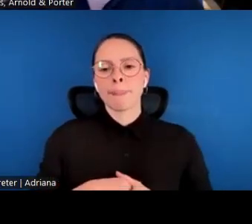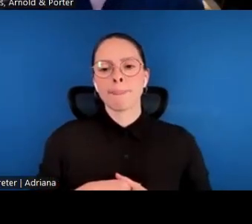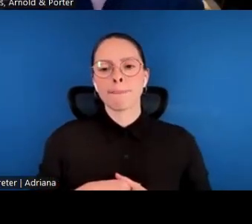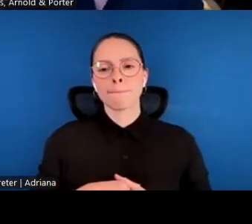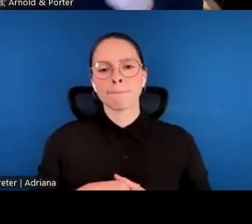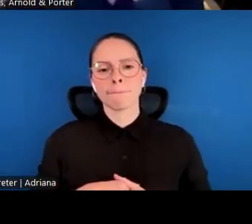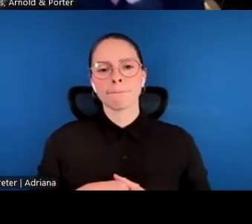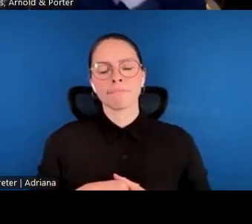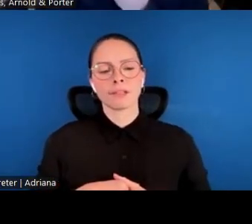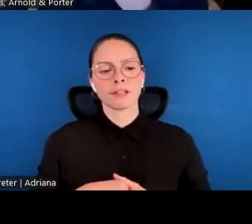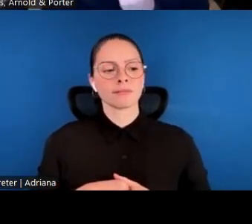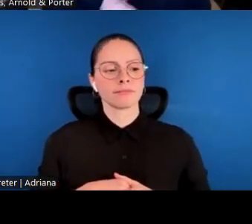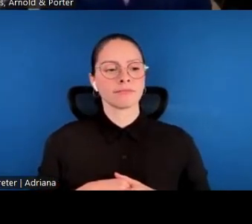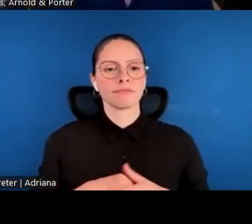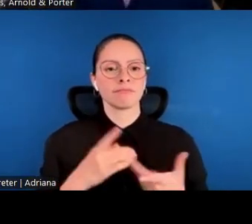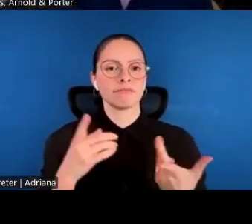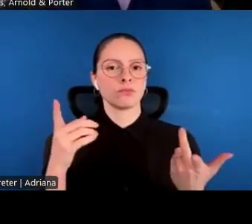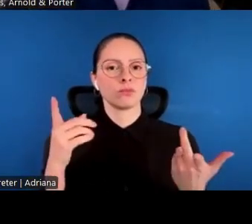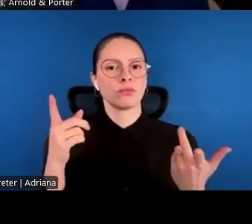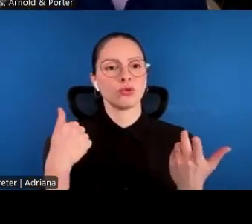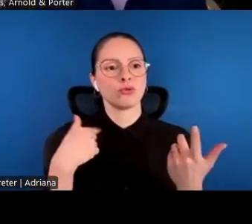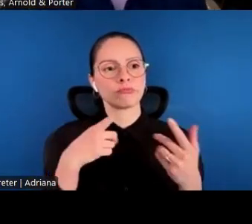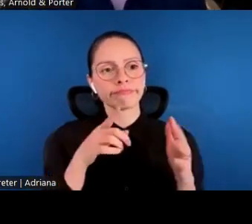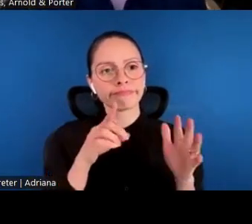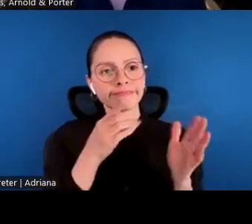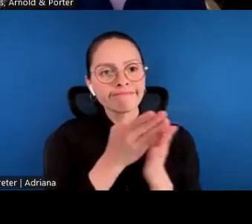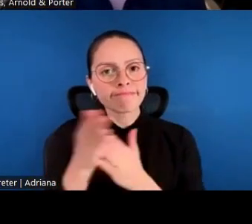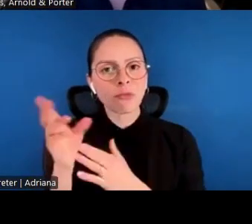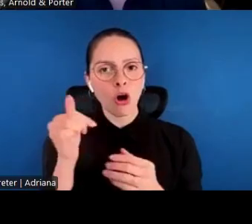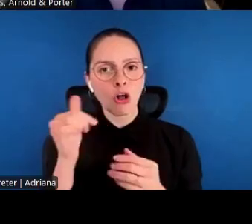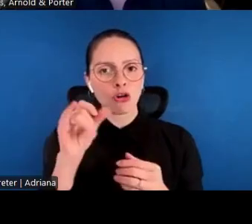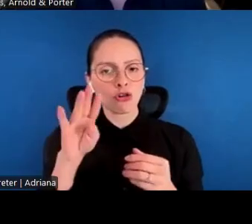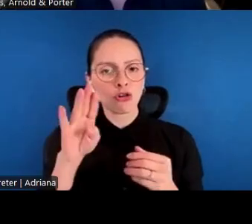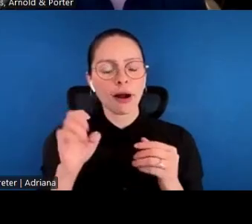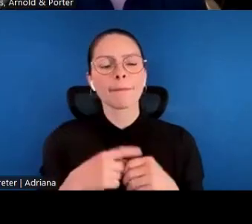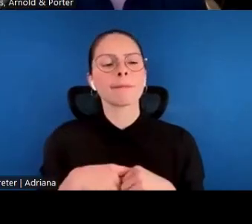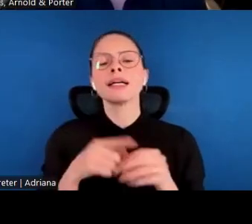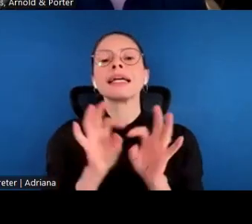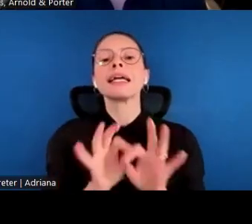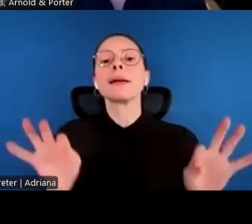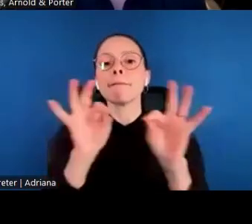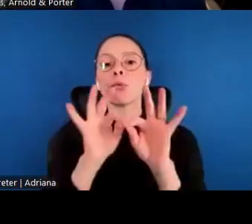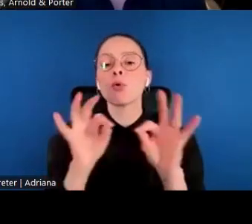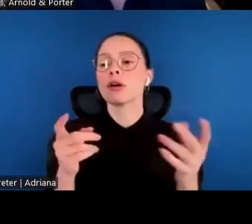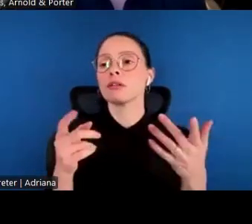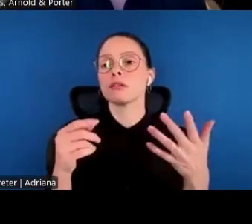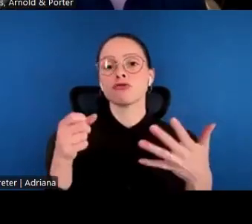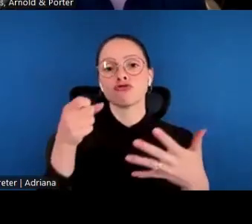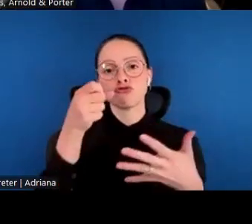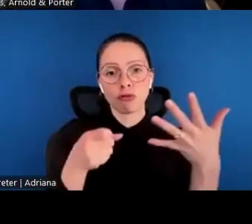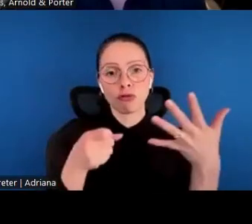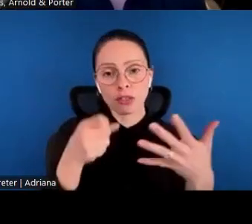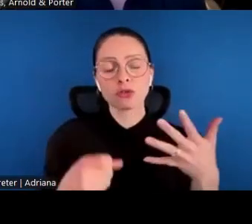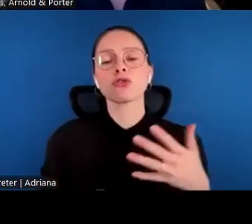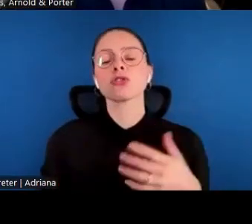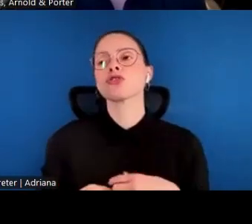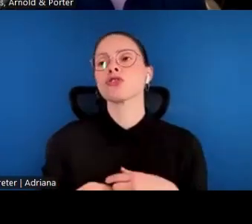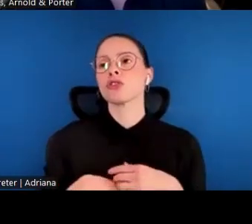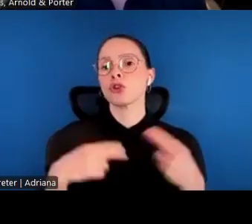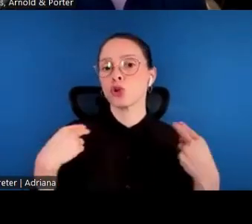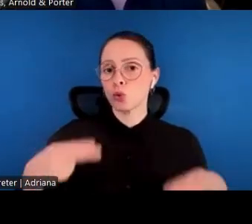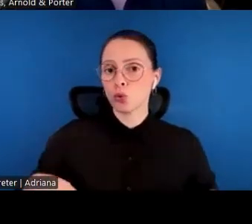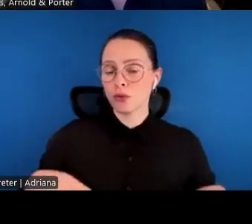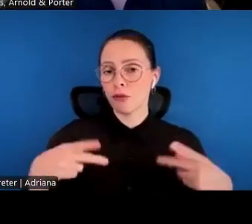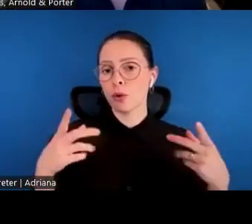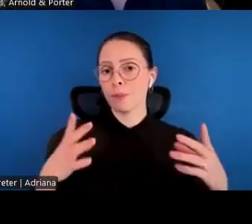based upon other crimes. So the things that are important, I think, rank structure, uniforms and courtesies, and